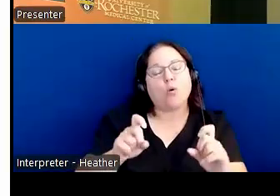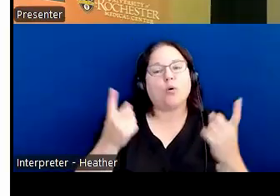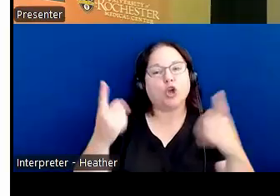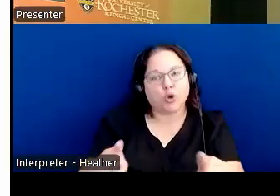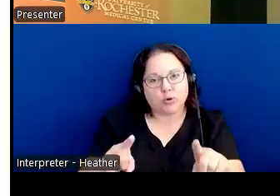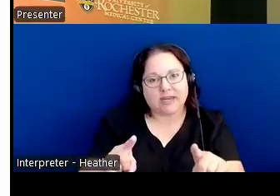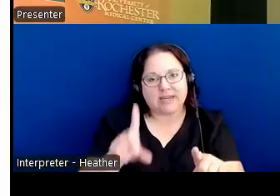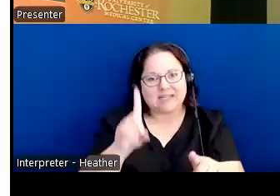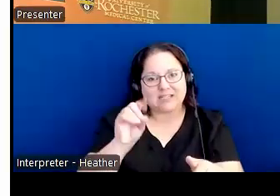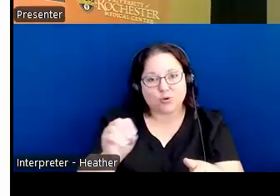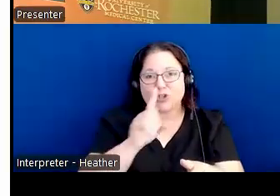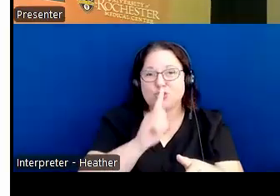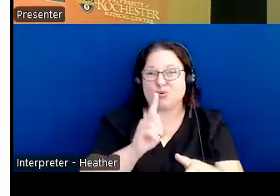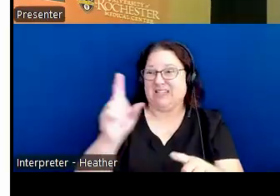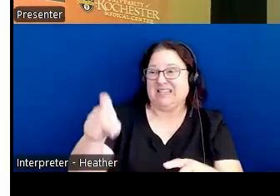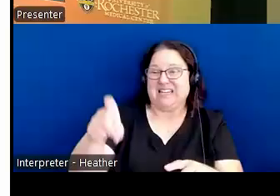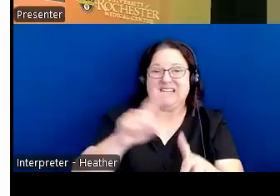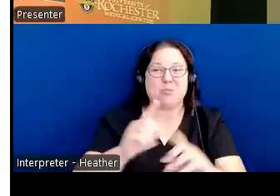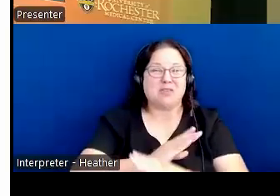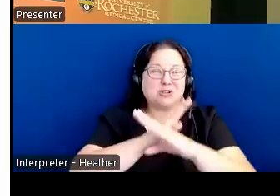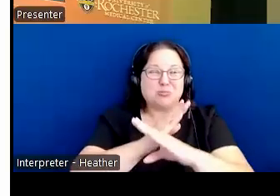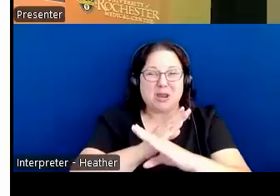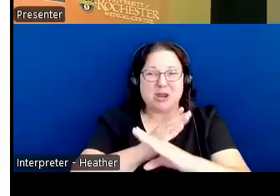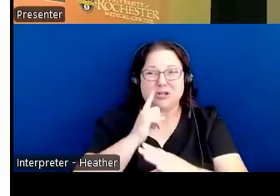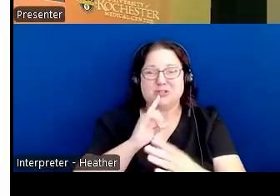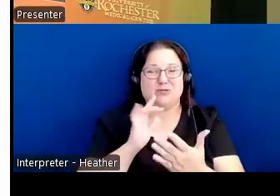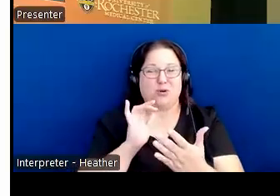yet barriers exist in trying to reach this goal.